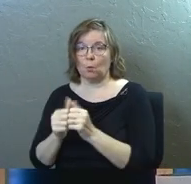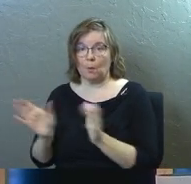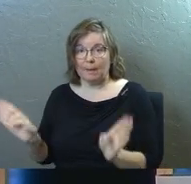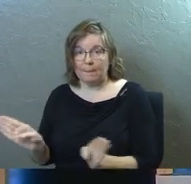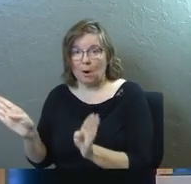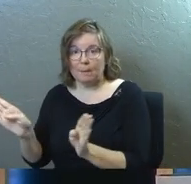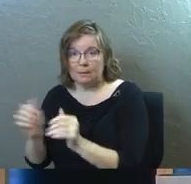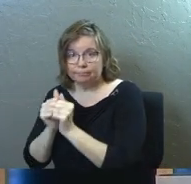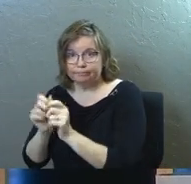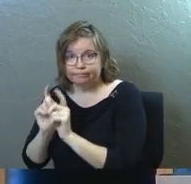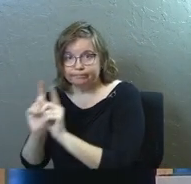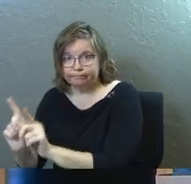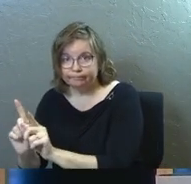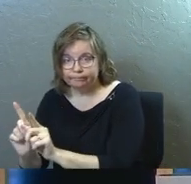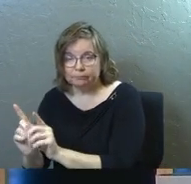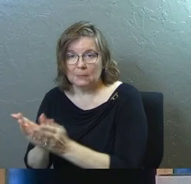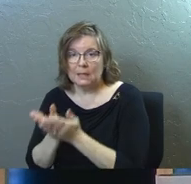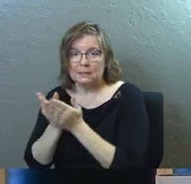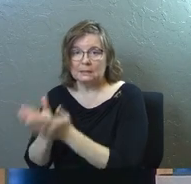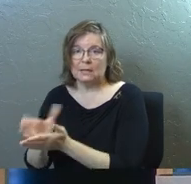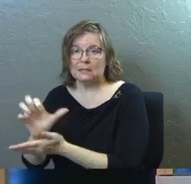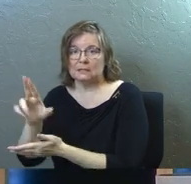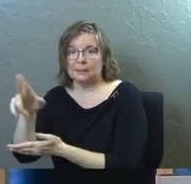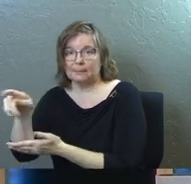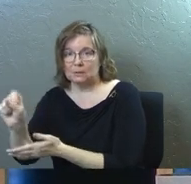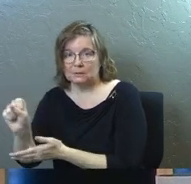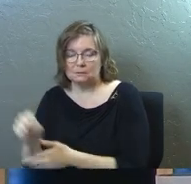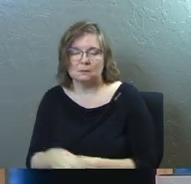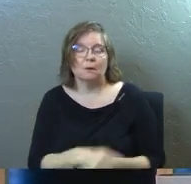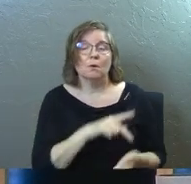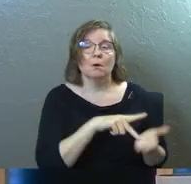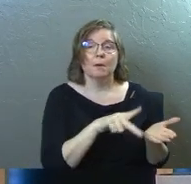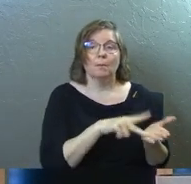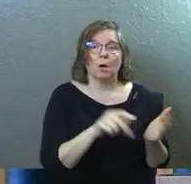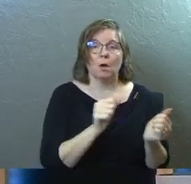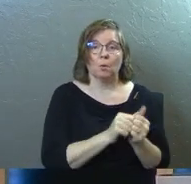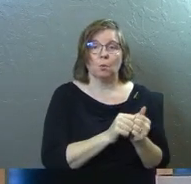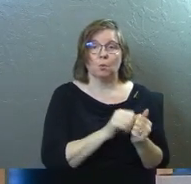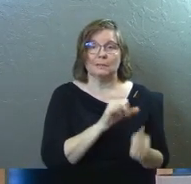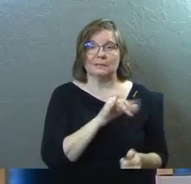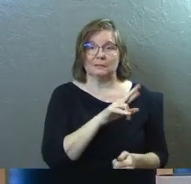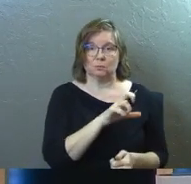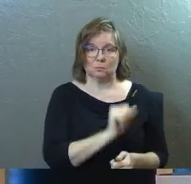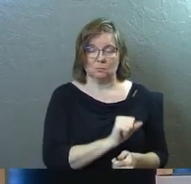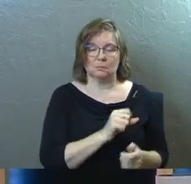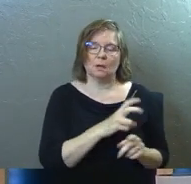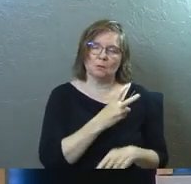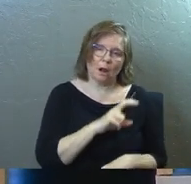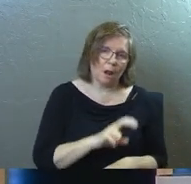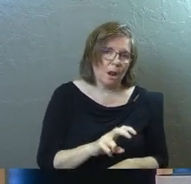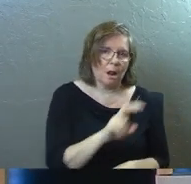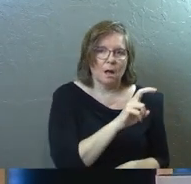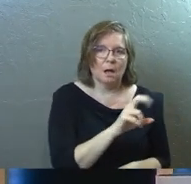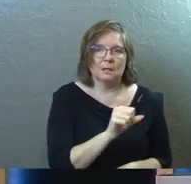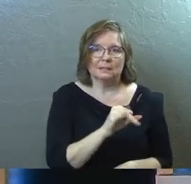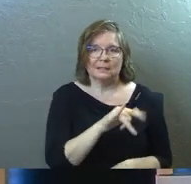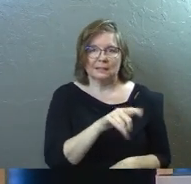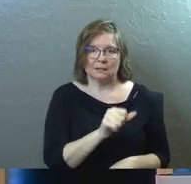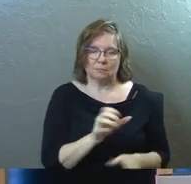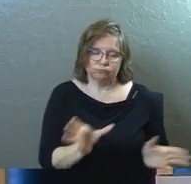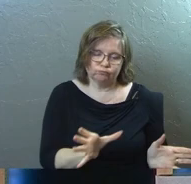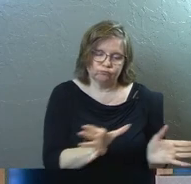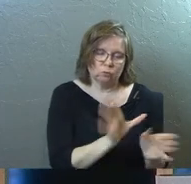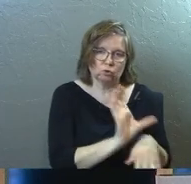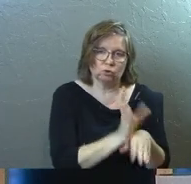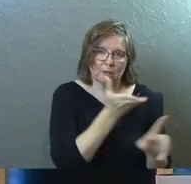Paul chose Silas, and as he left, the believers entrusted him to the Lord's gracious care. Then he traveled throughout Syria and Cilicia, strengthening